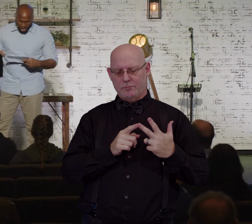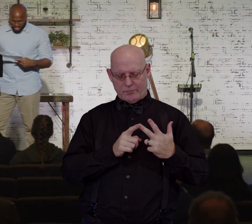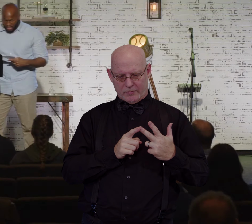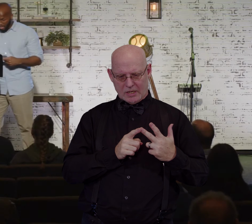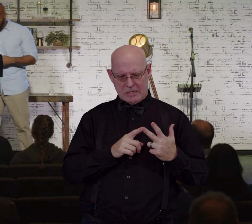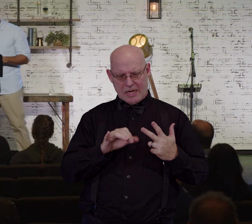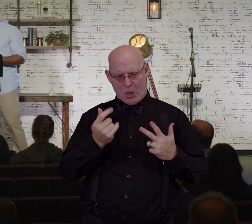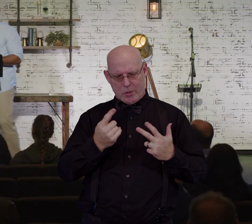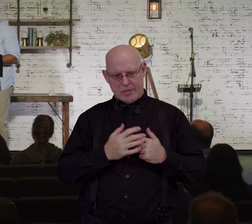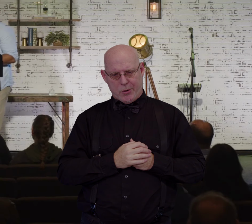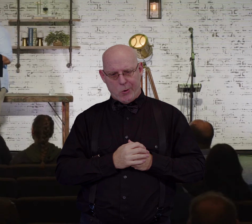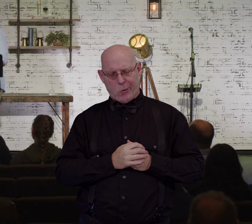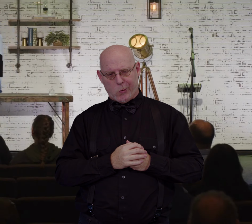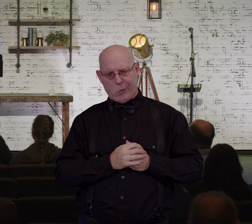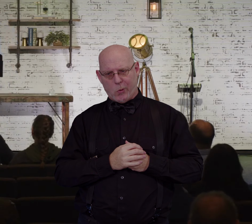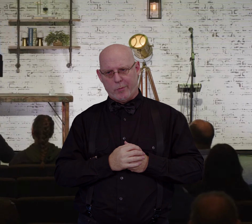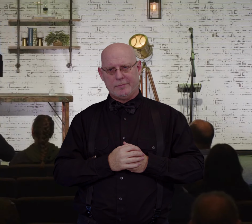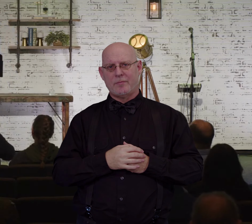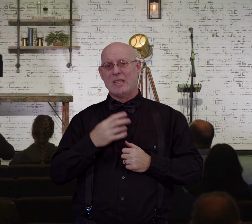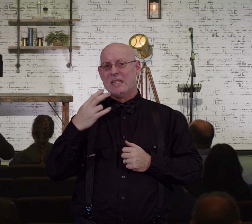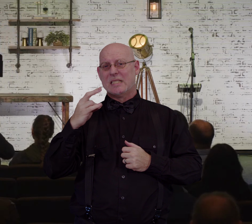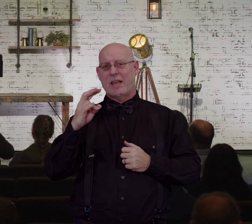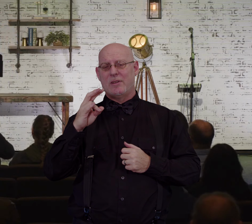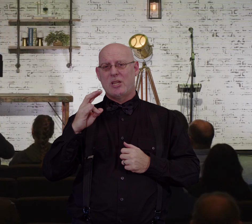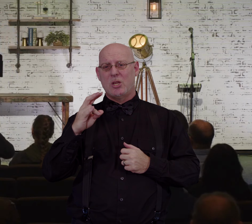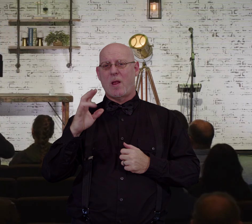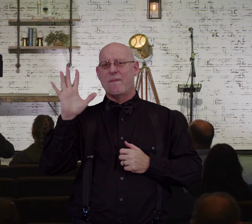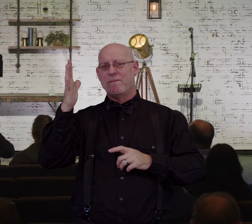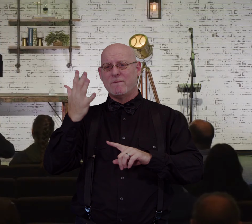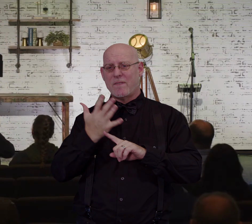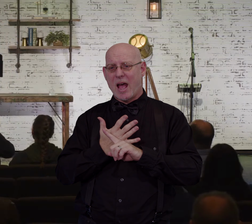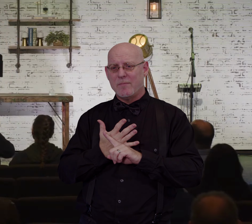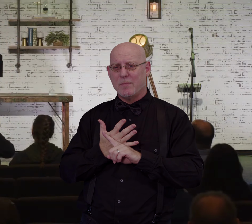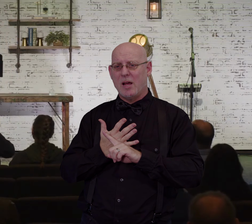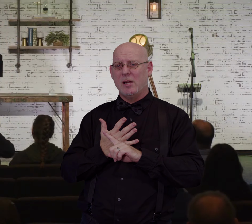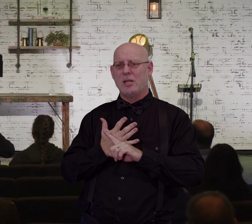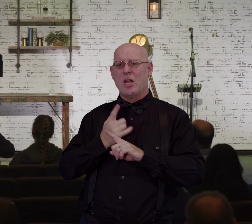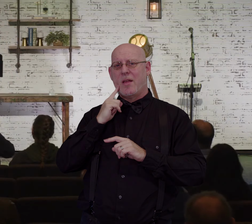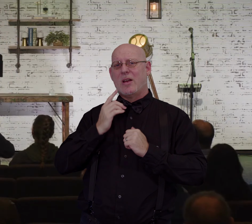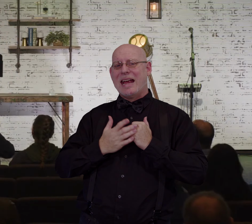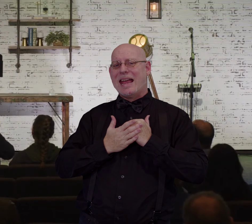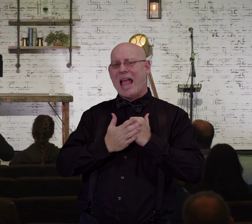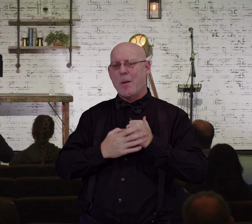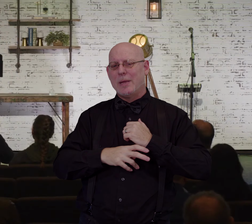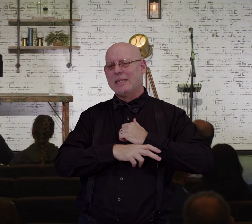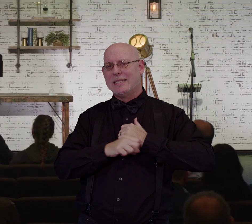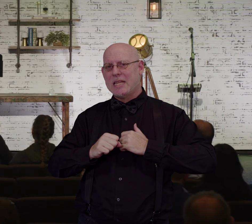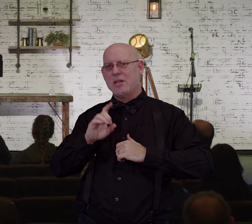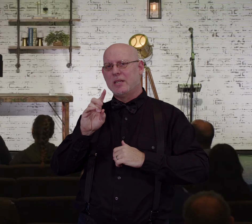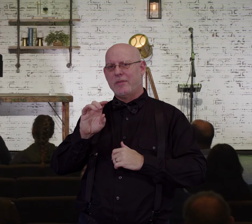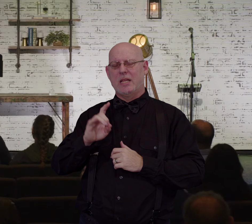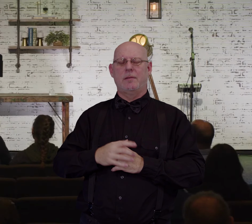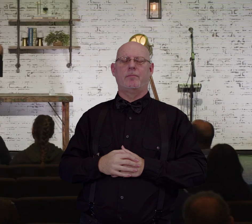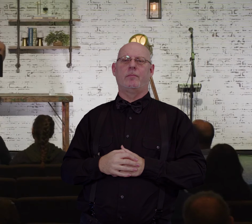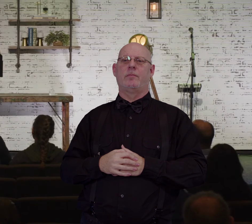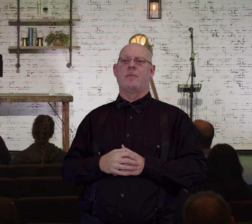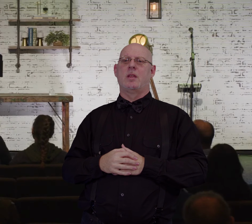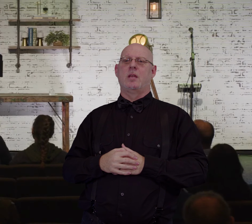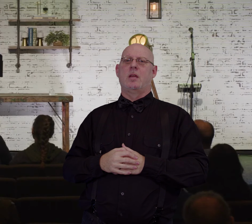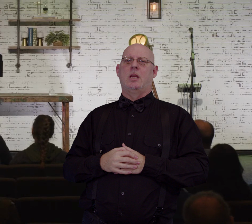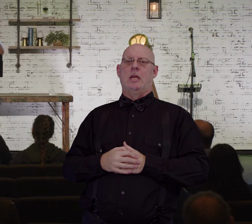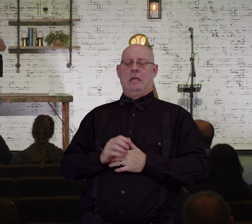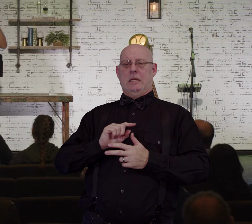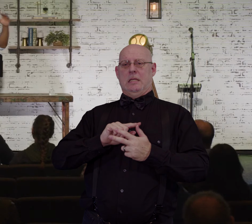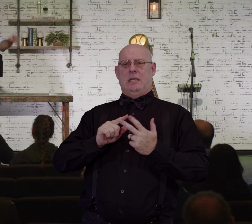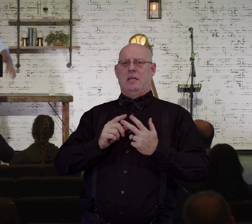and then continuing on, another one was a 17-year-old got 5 months for help for helping to steal a DVD. And with